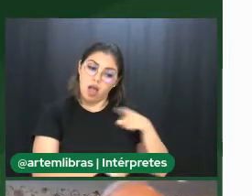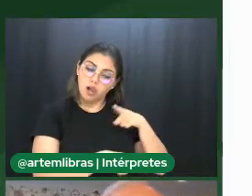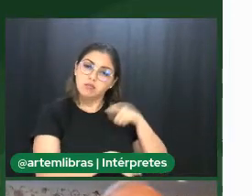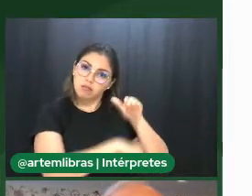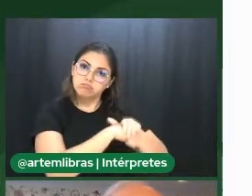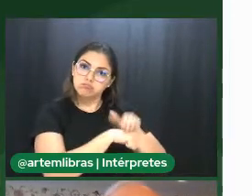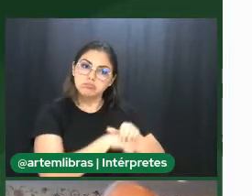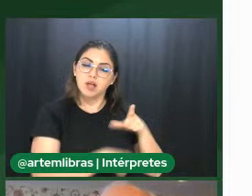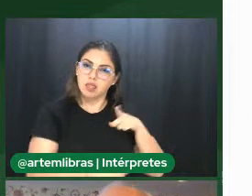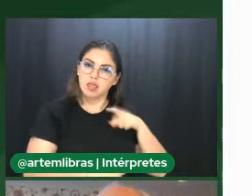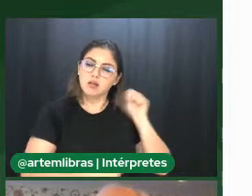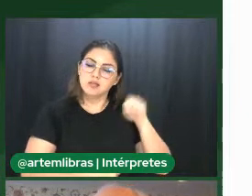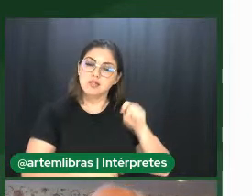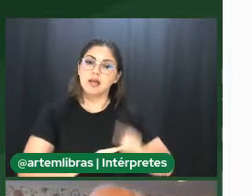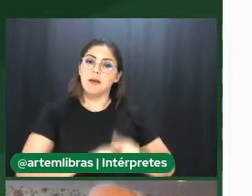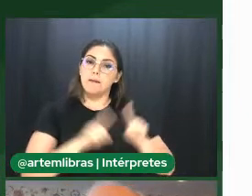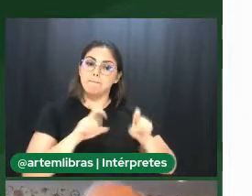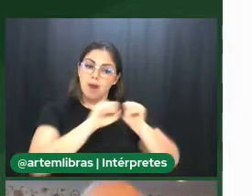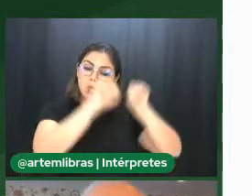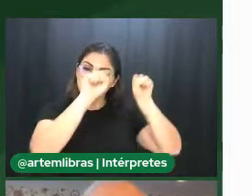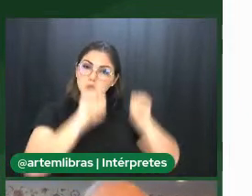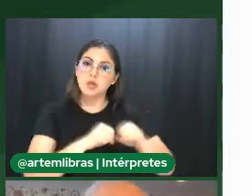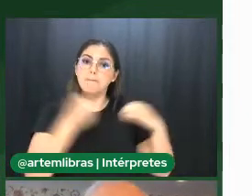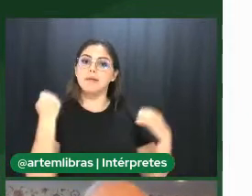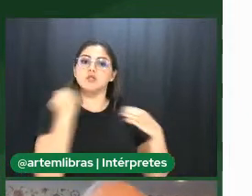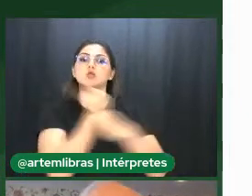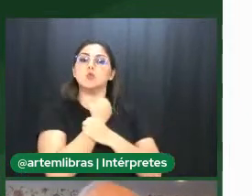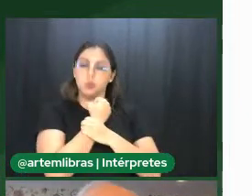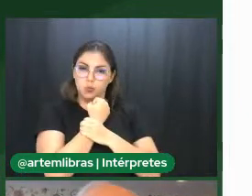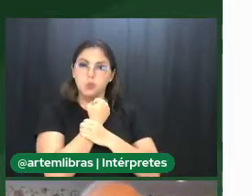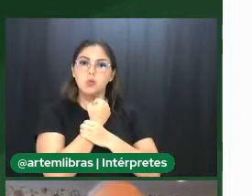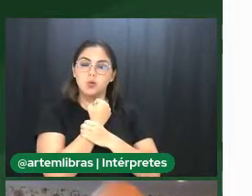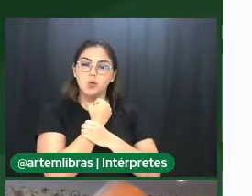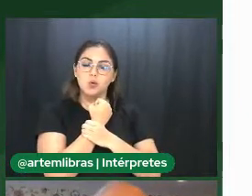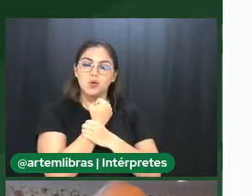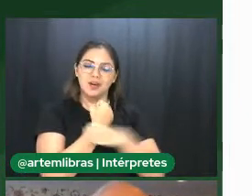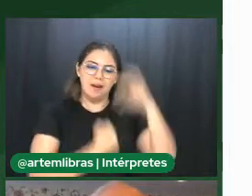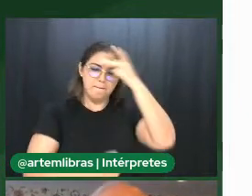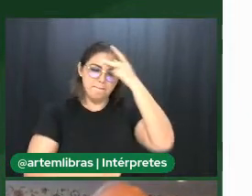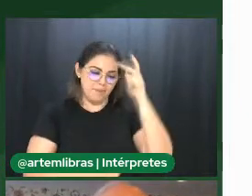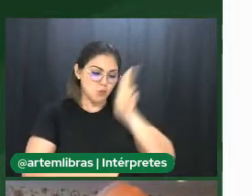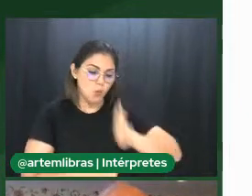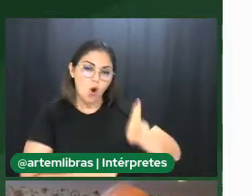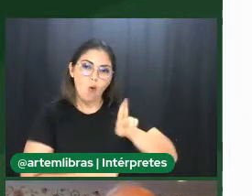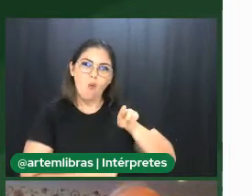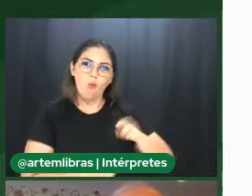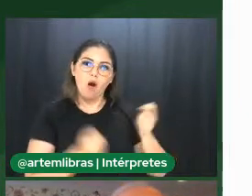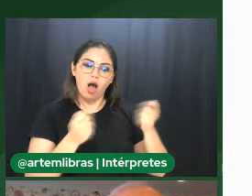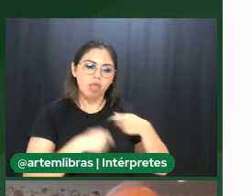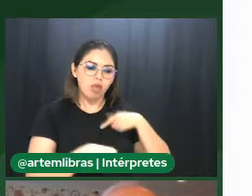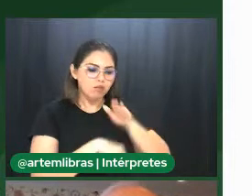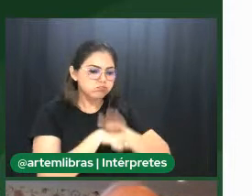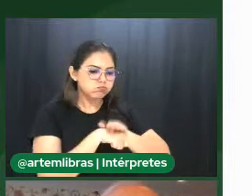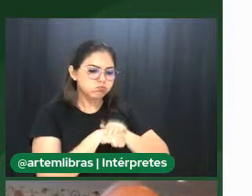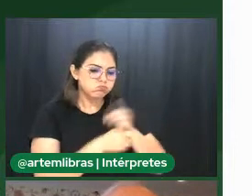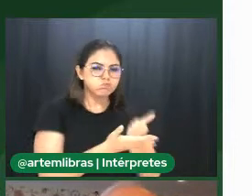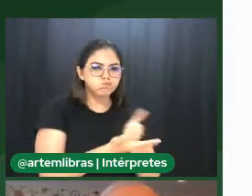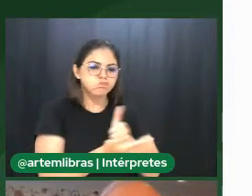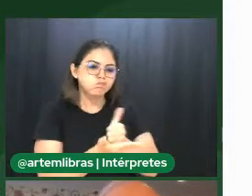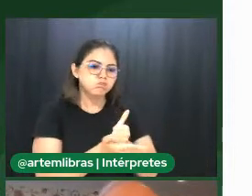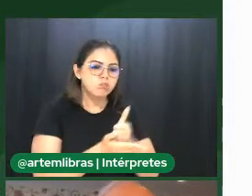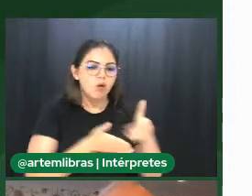and programmable ones. And there may be a central control center which collects performance from hundreds